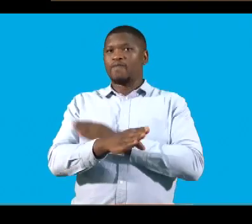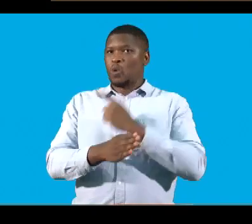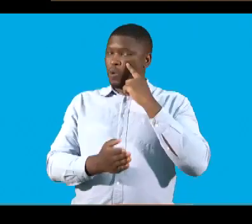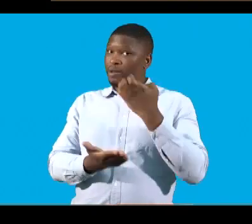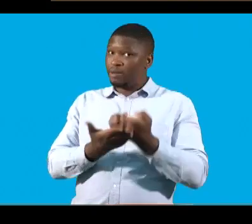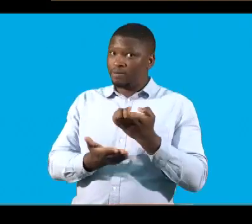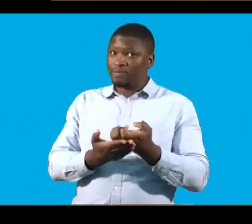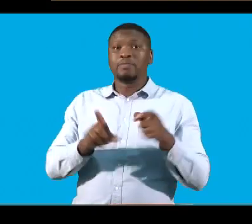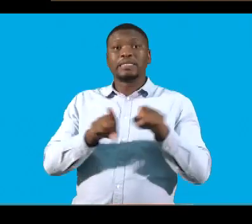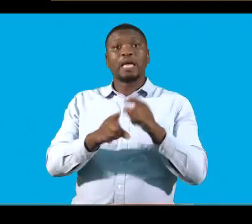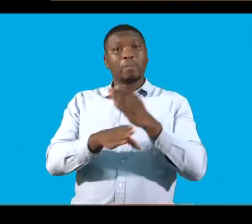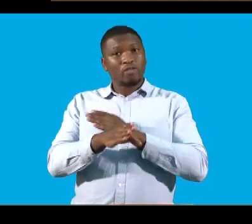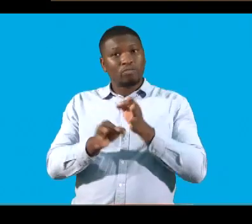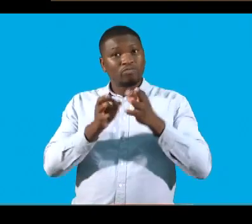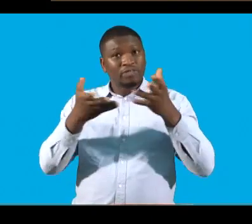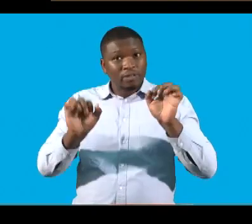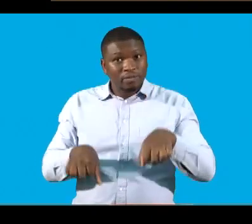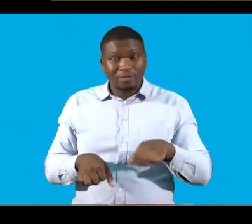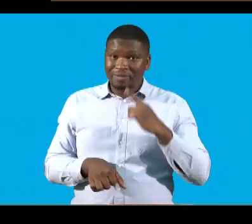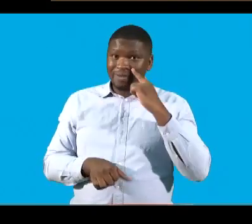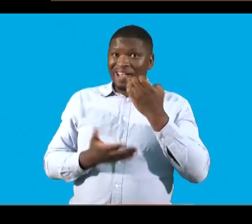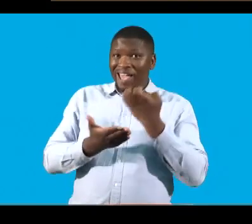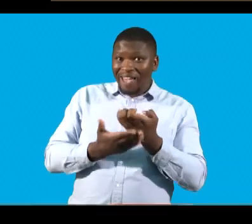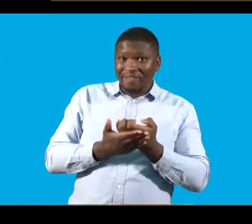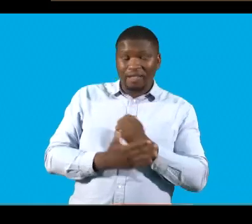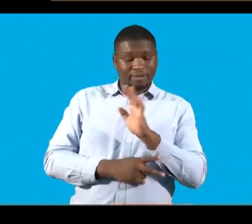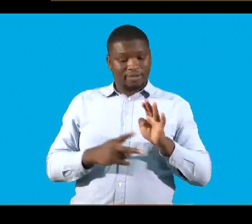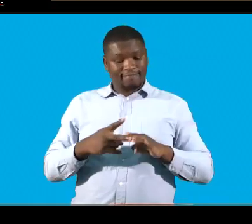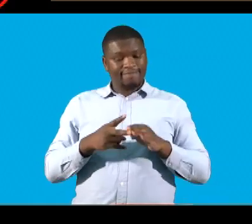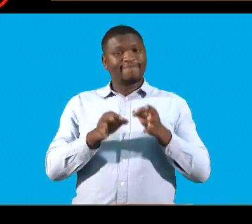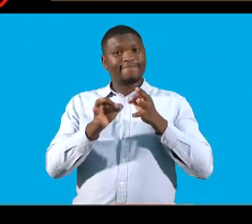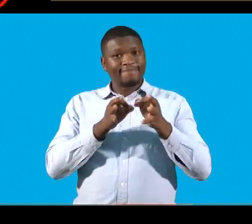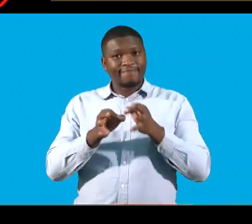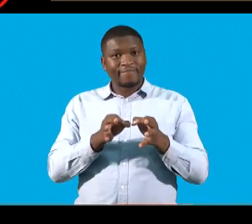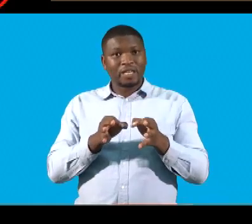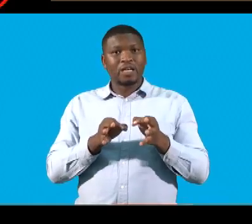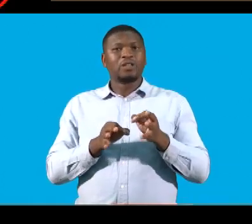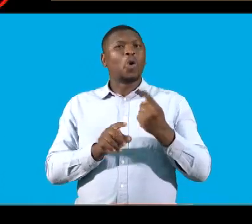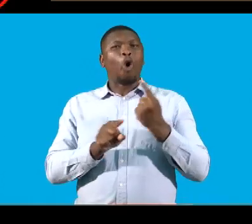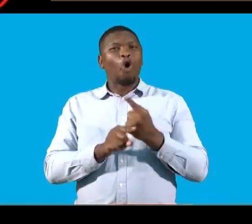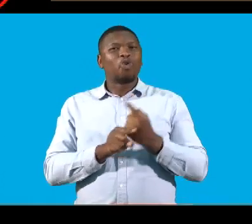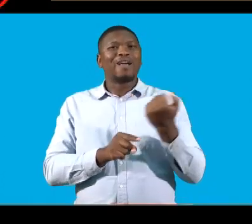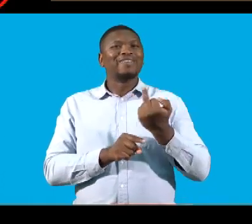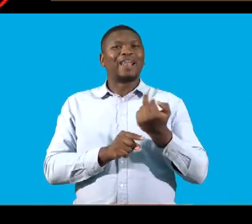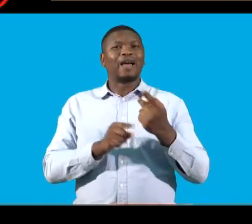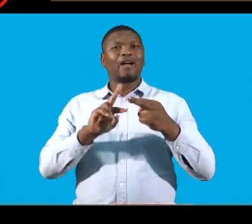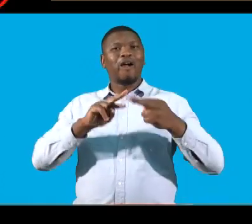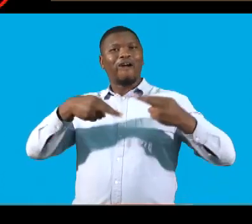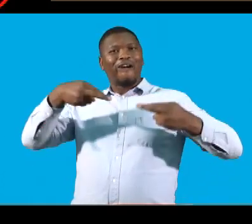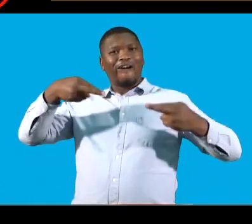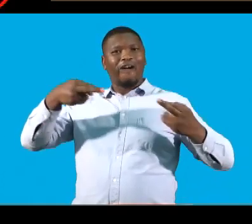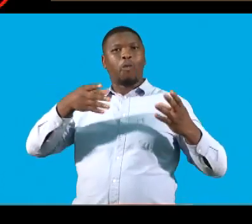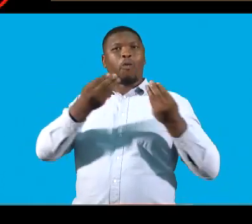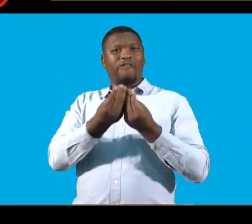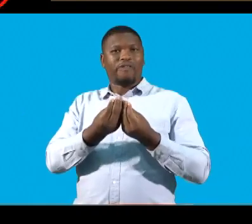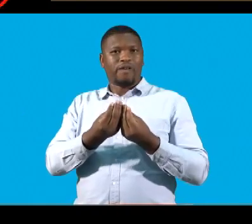evidence. But, as I've previously stated, the evidence and the explanation are often very intertwined